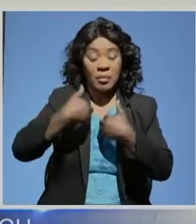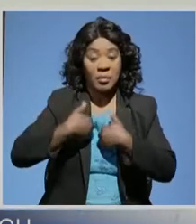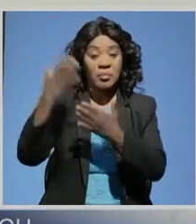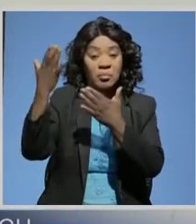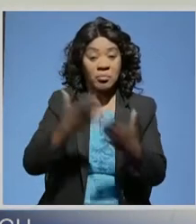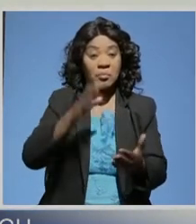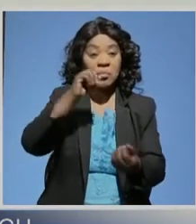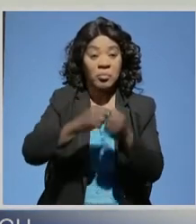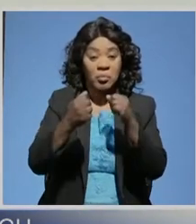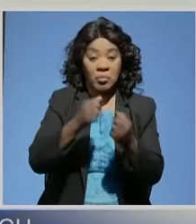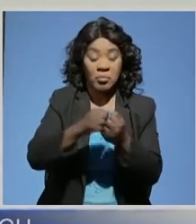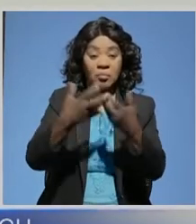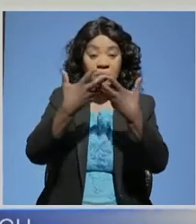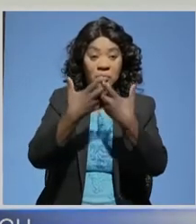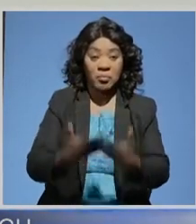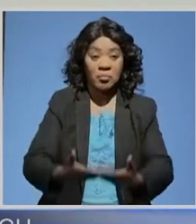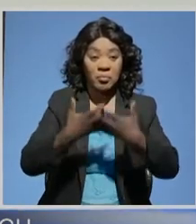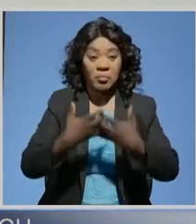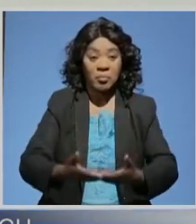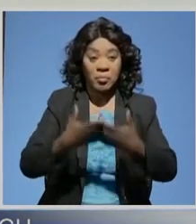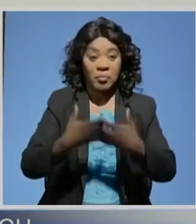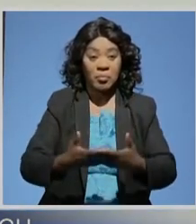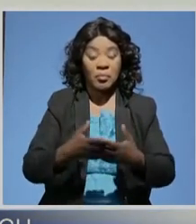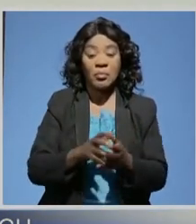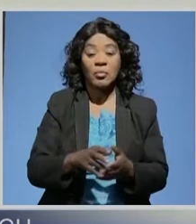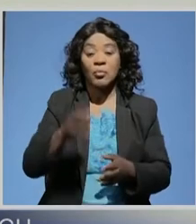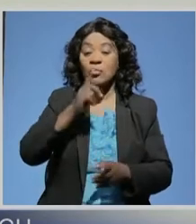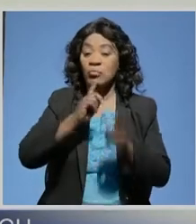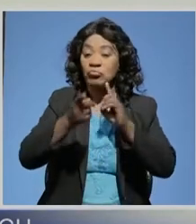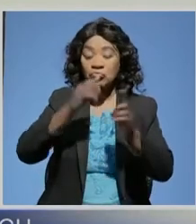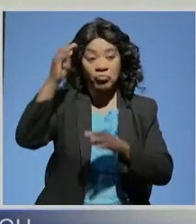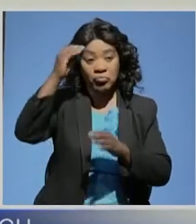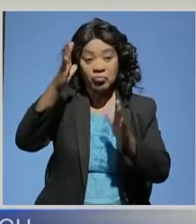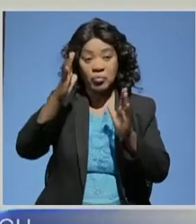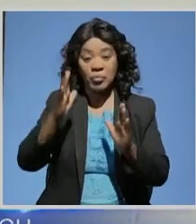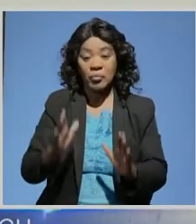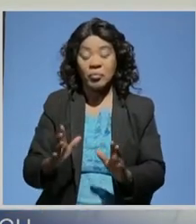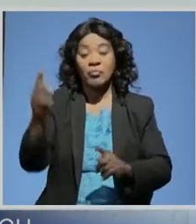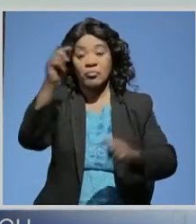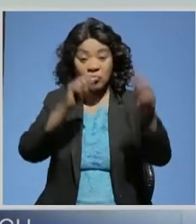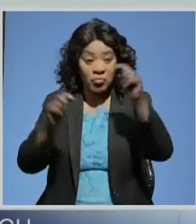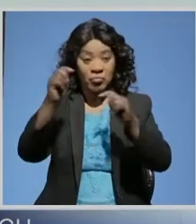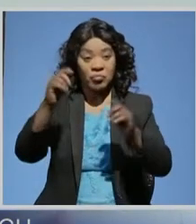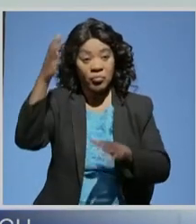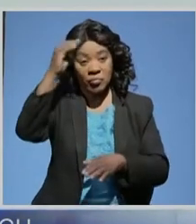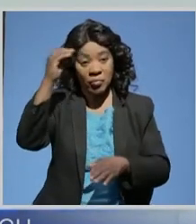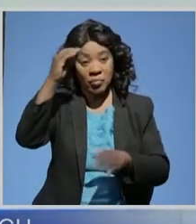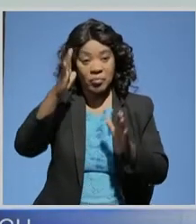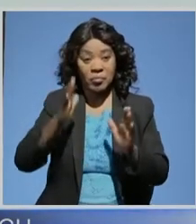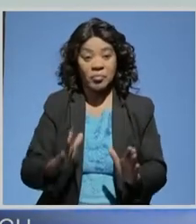here, the fact-finding tour. So feel free to talk to the minister. I understand there's tourism here also. But my own